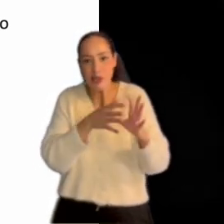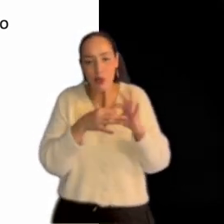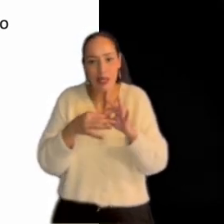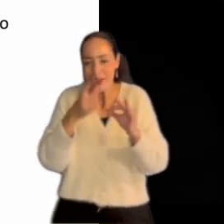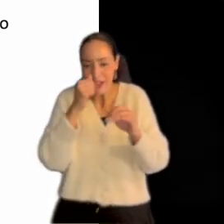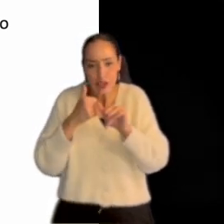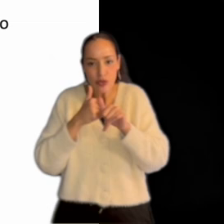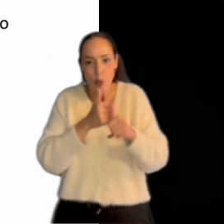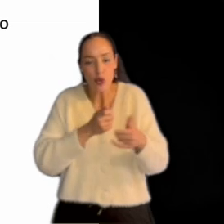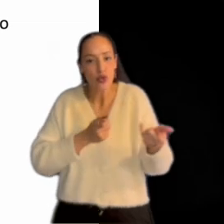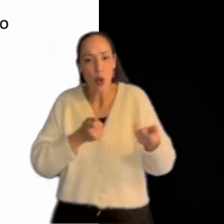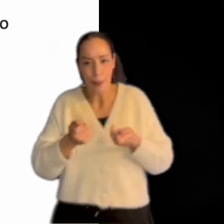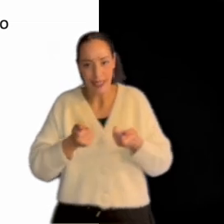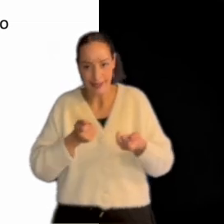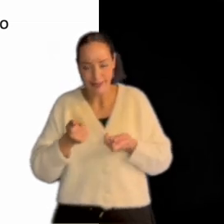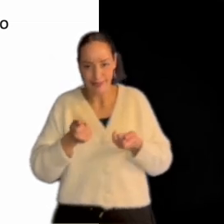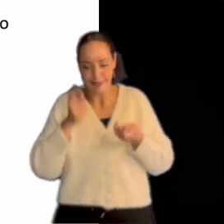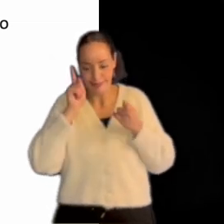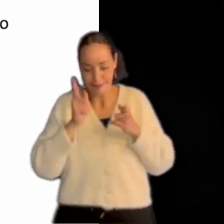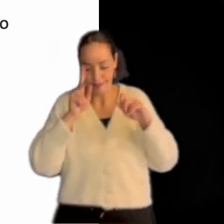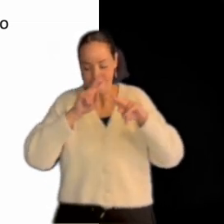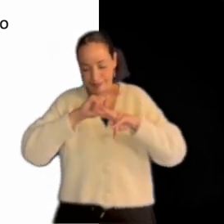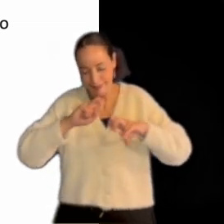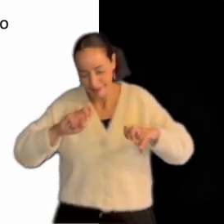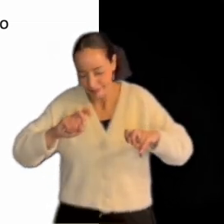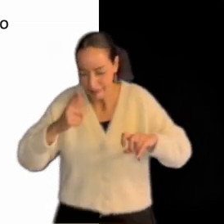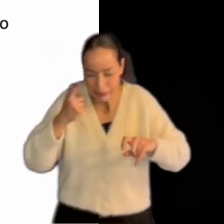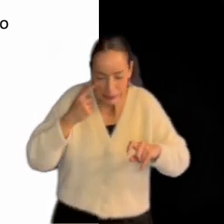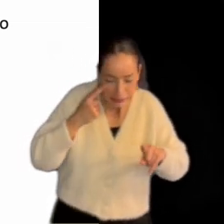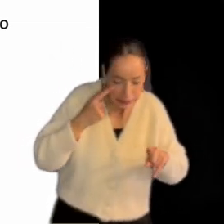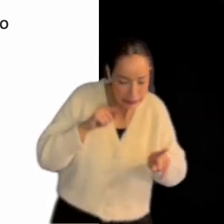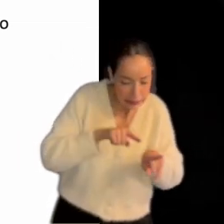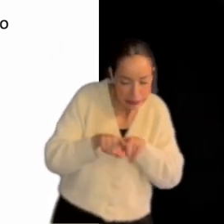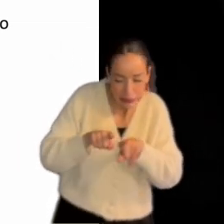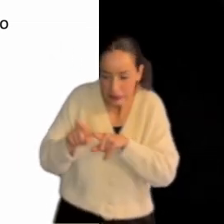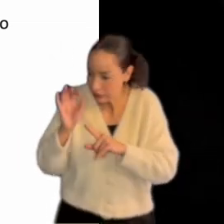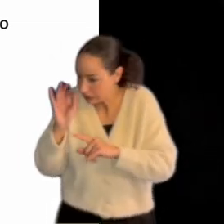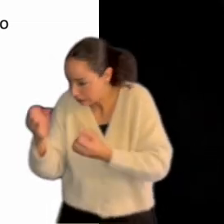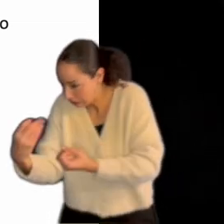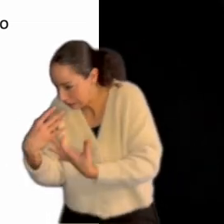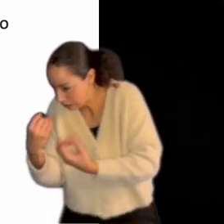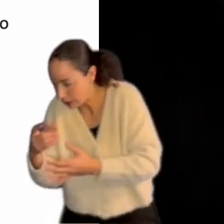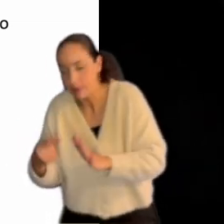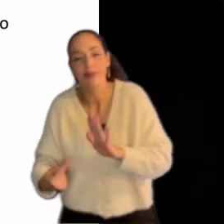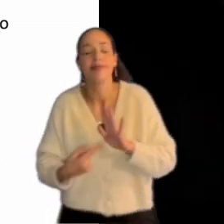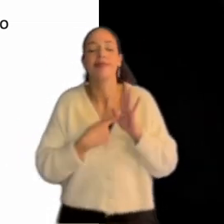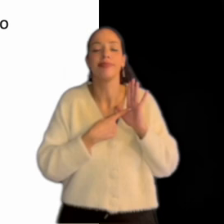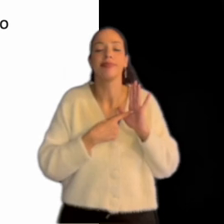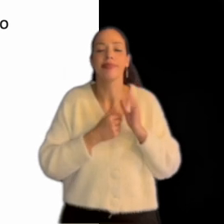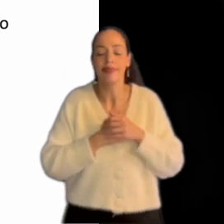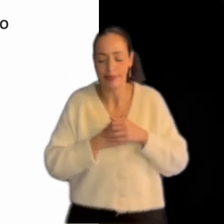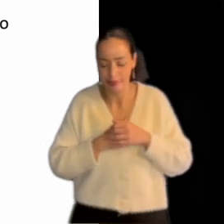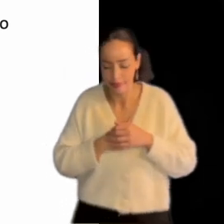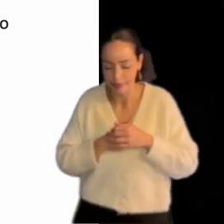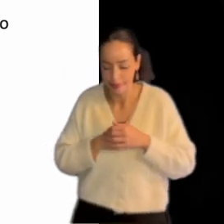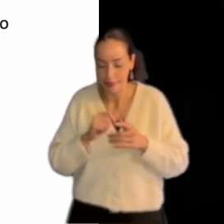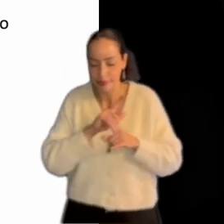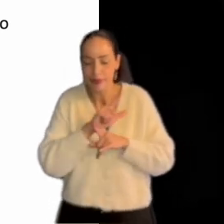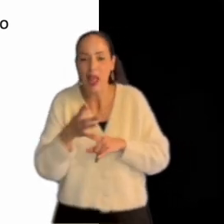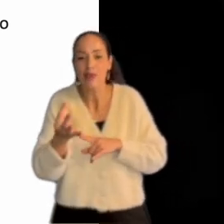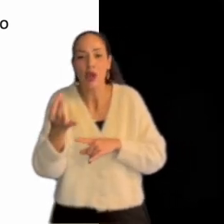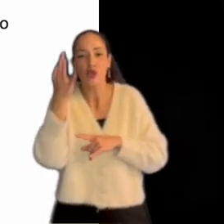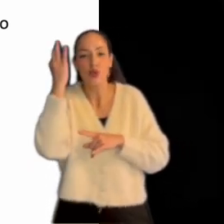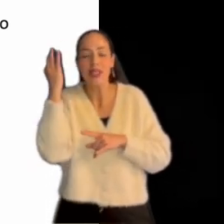example, after the Tunisia Beach terror attack in 2015, a lady who'd been physically injured during the incident explained how since she'd returned to the